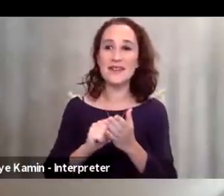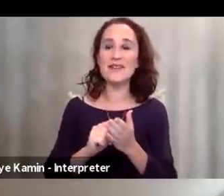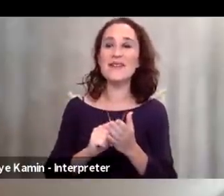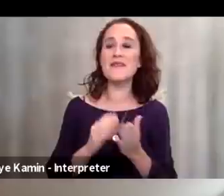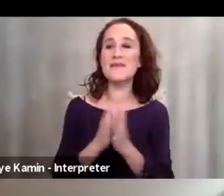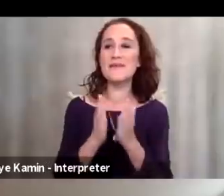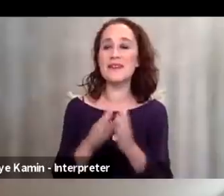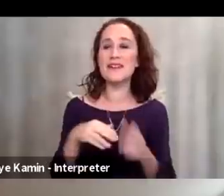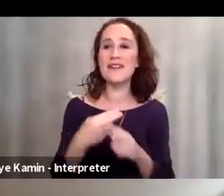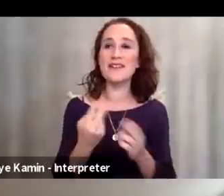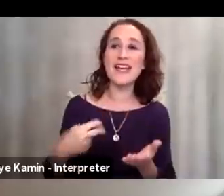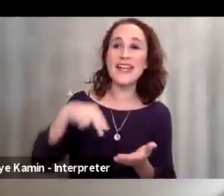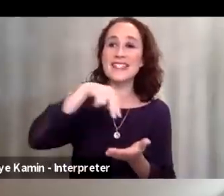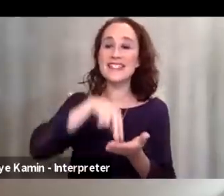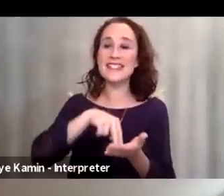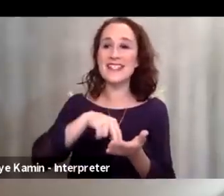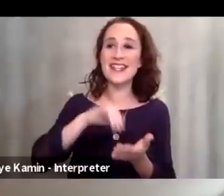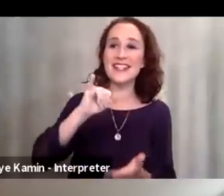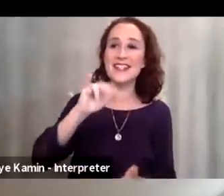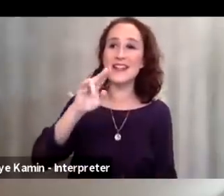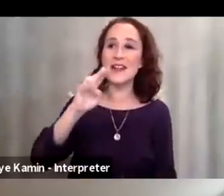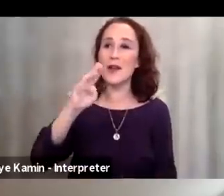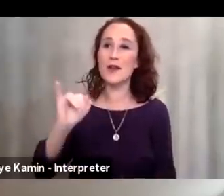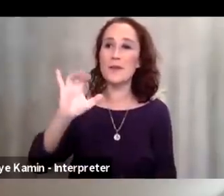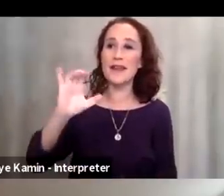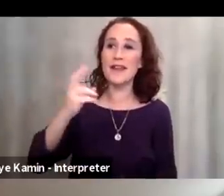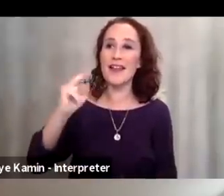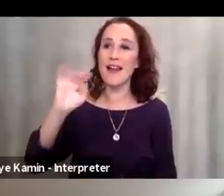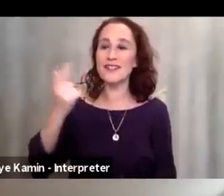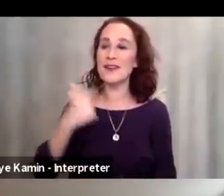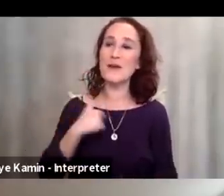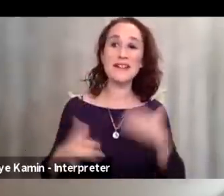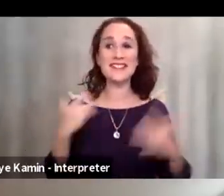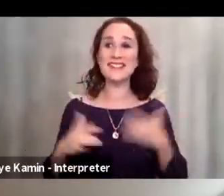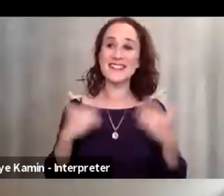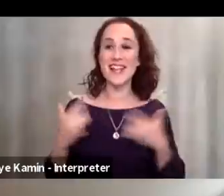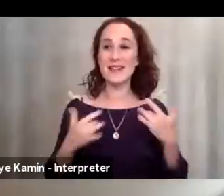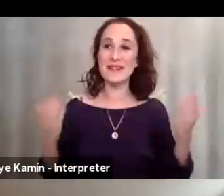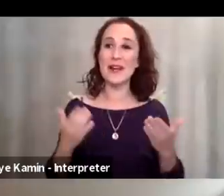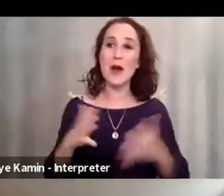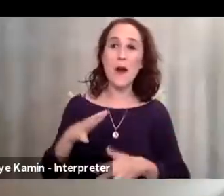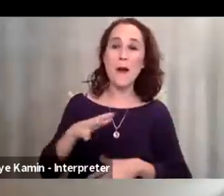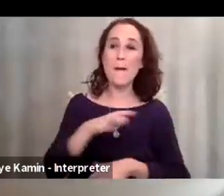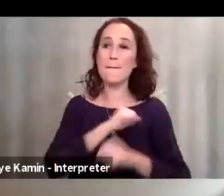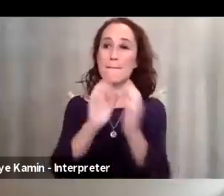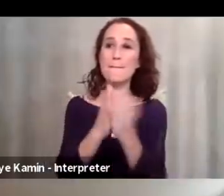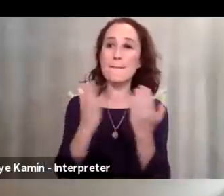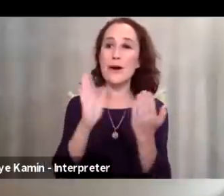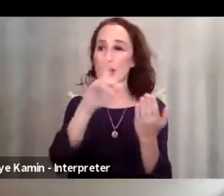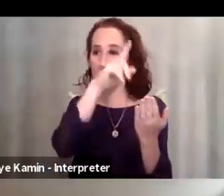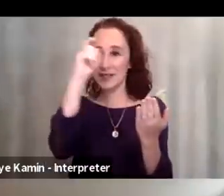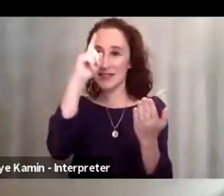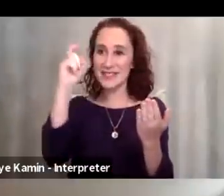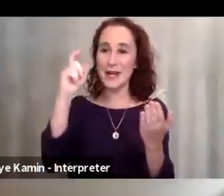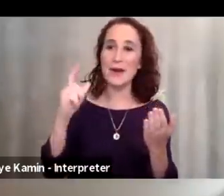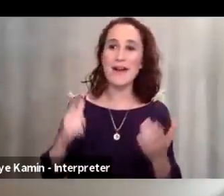so excited to be here with Book Your Summer Live. Yay! Before we, today I had the pleasure of chatting